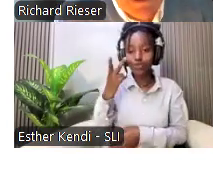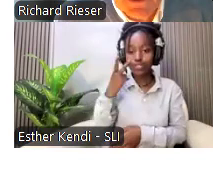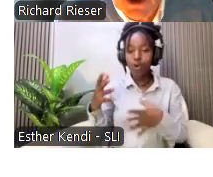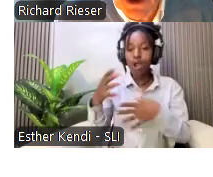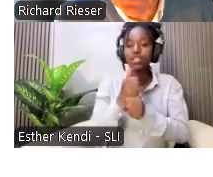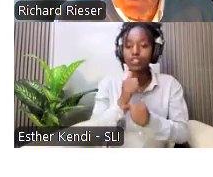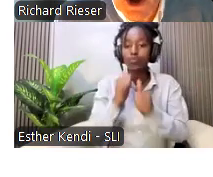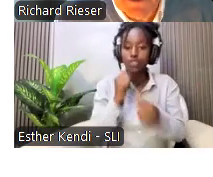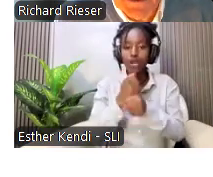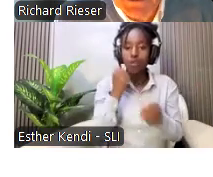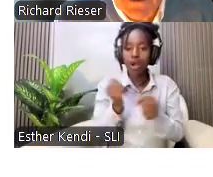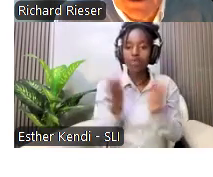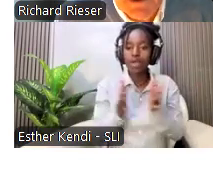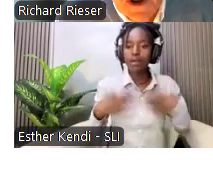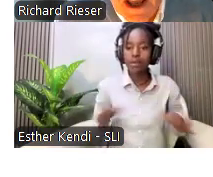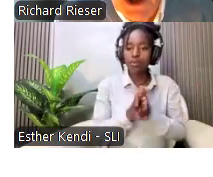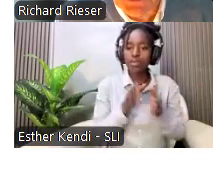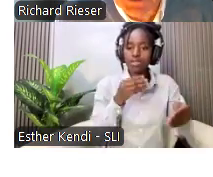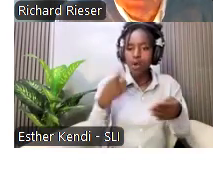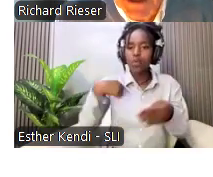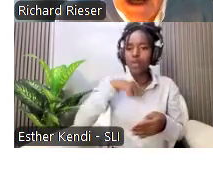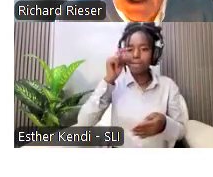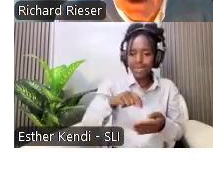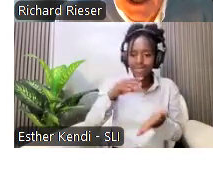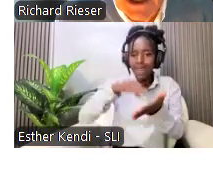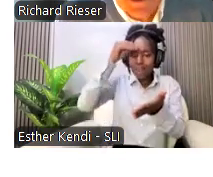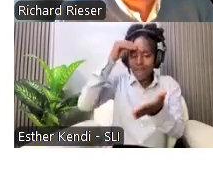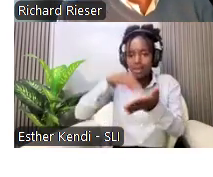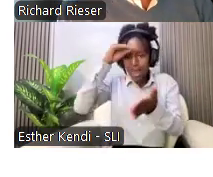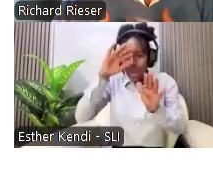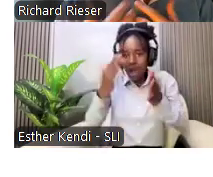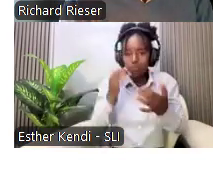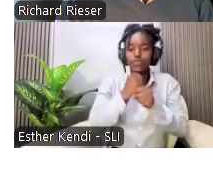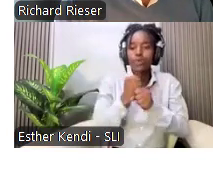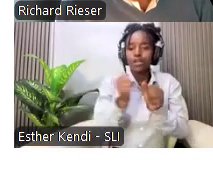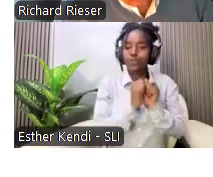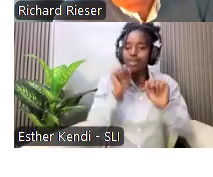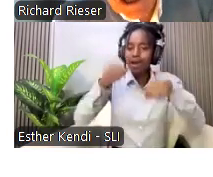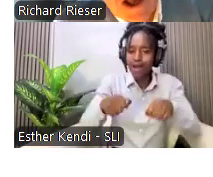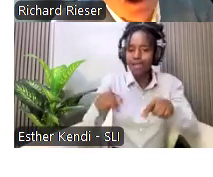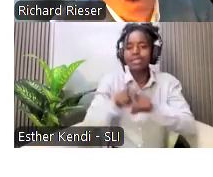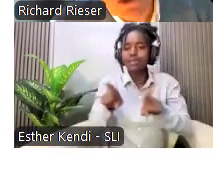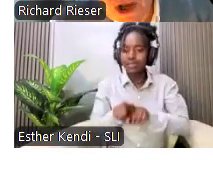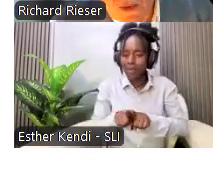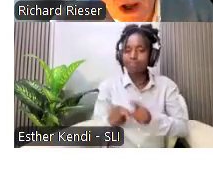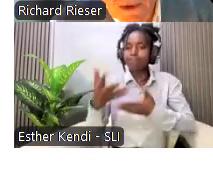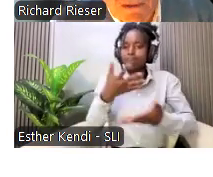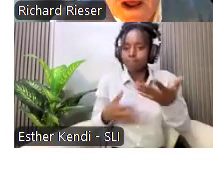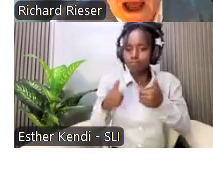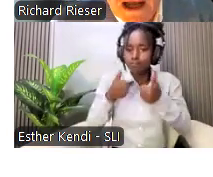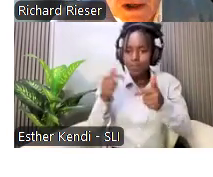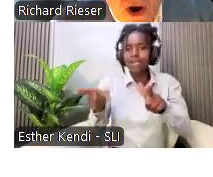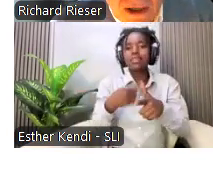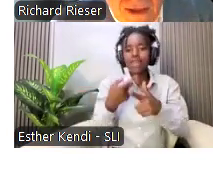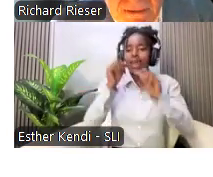So we have to learn to work with each other's communication needs and access needs before we challenge society to also work with